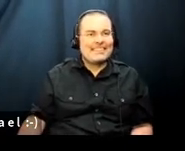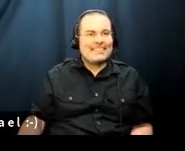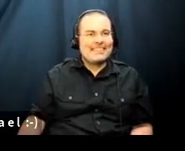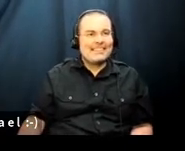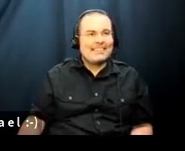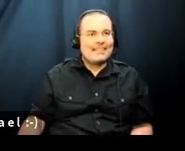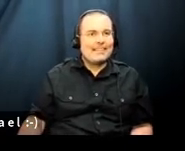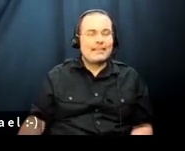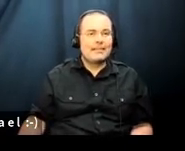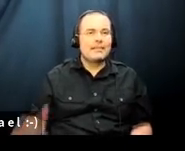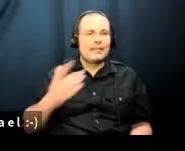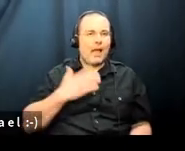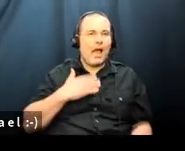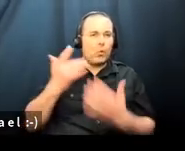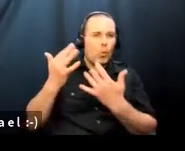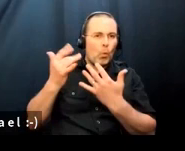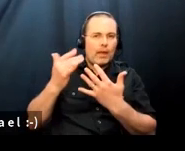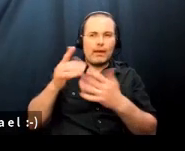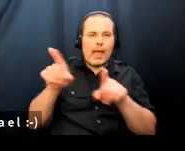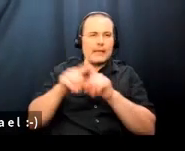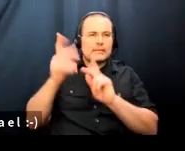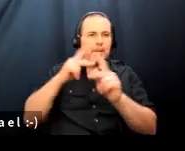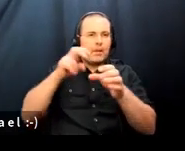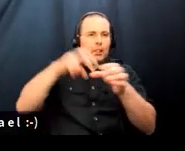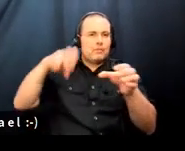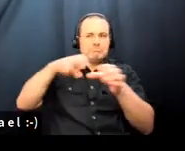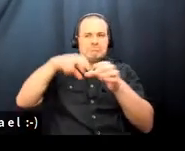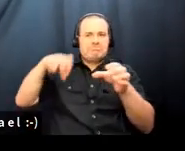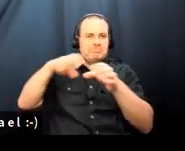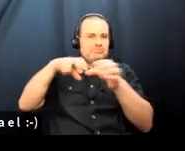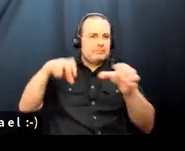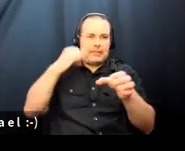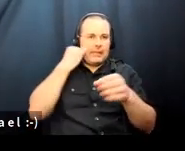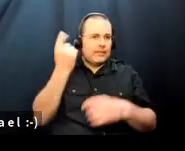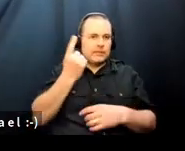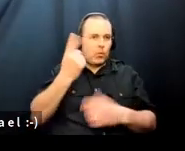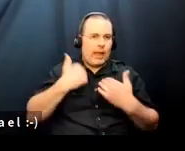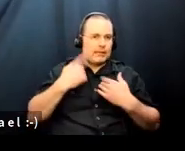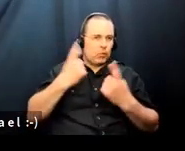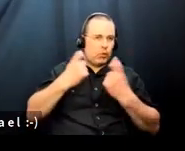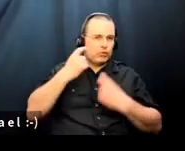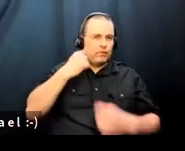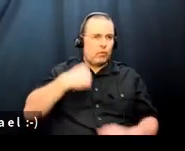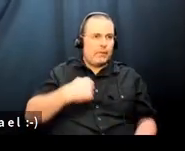I'll hang in here while people sign off if someone has a question for me.